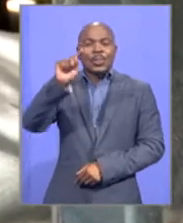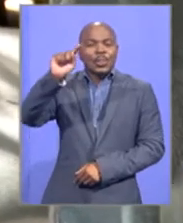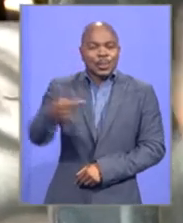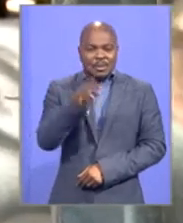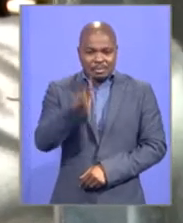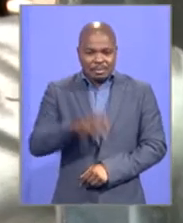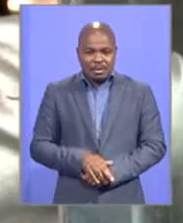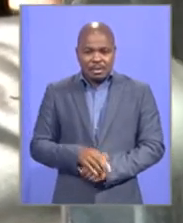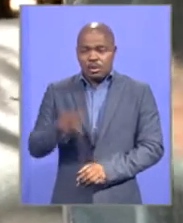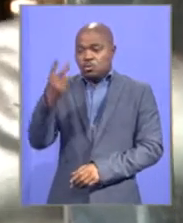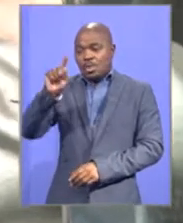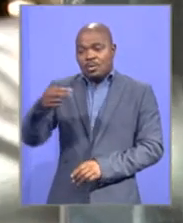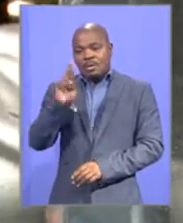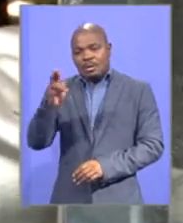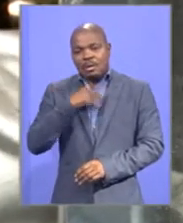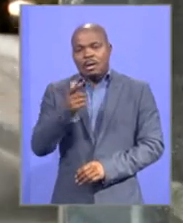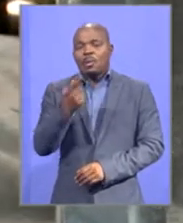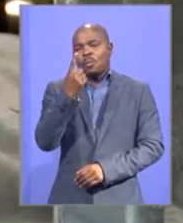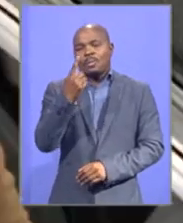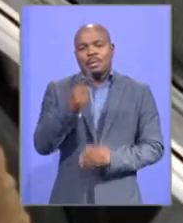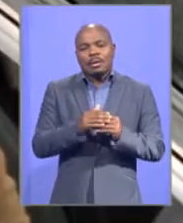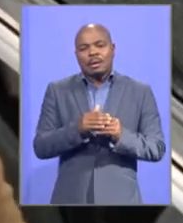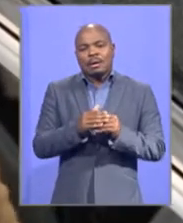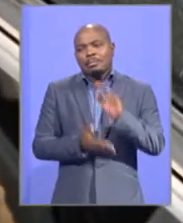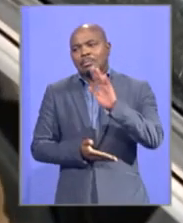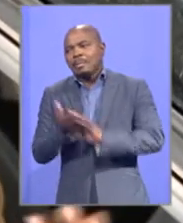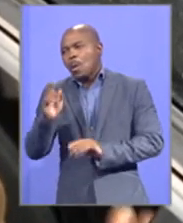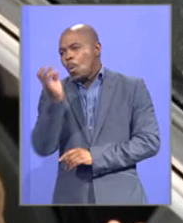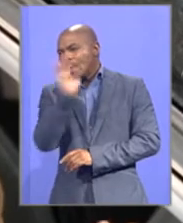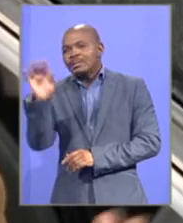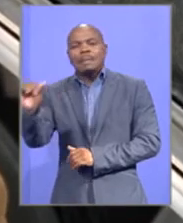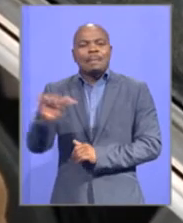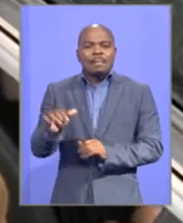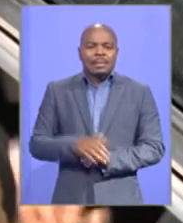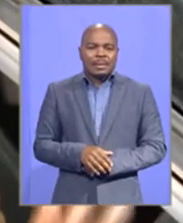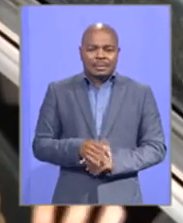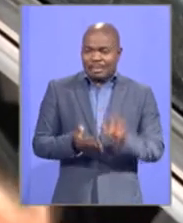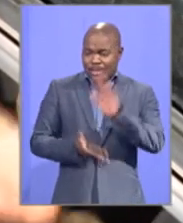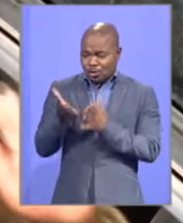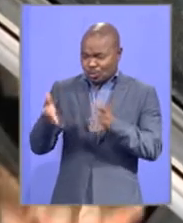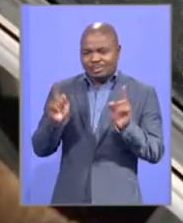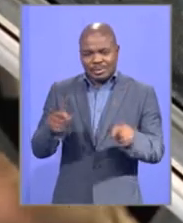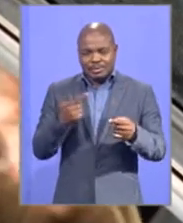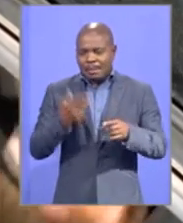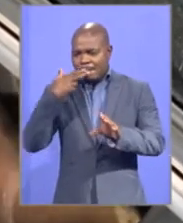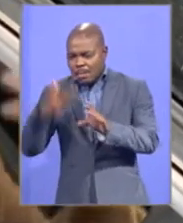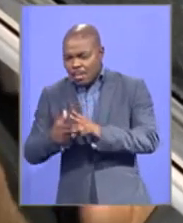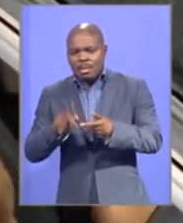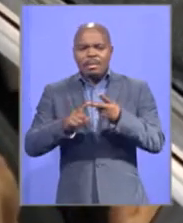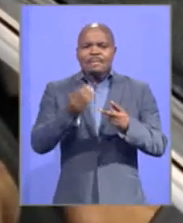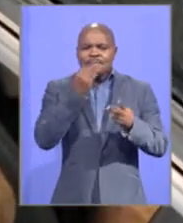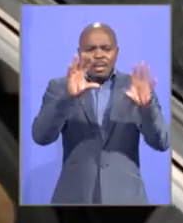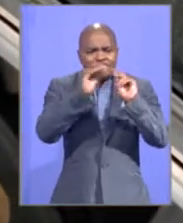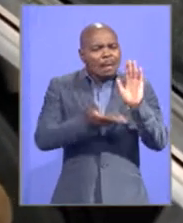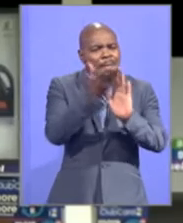tshela. Ke tle go dirisa on a single trip. We can't go on like this. It's petrol, it's the food, everything is just